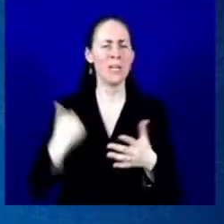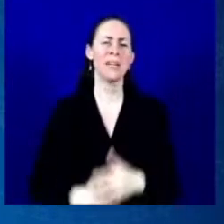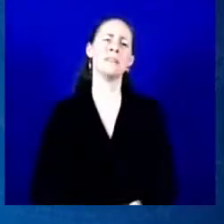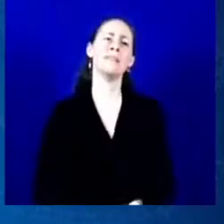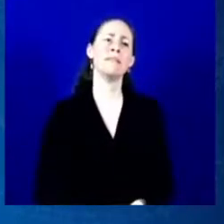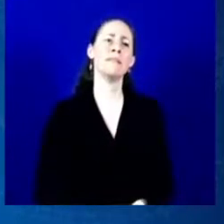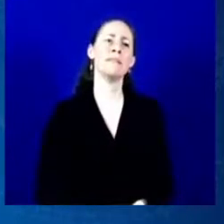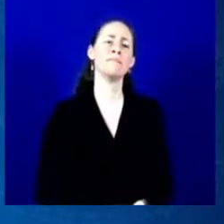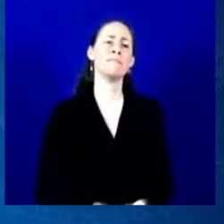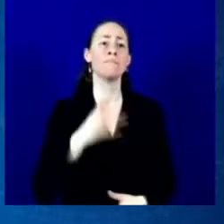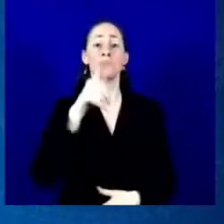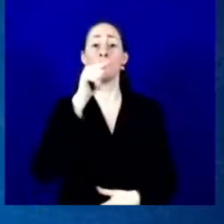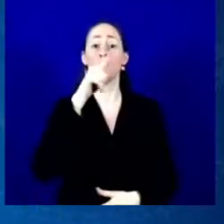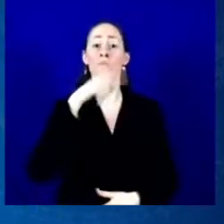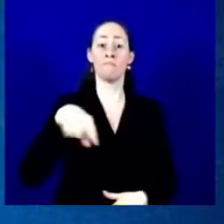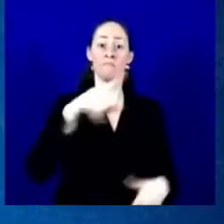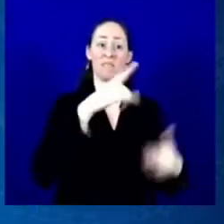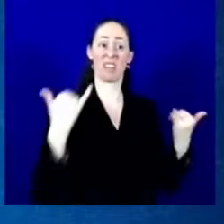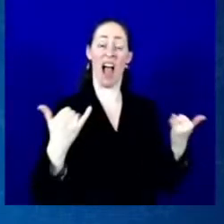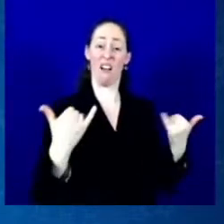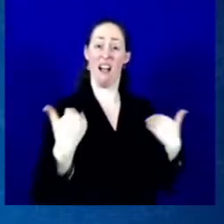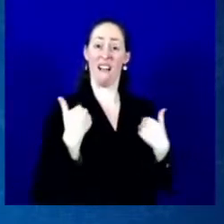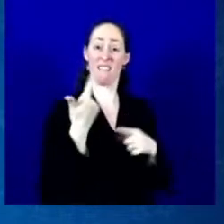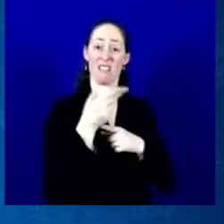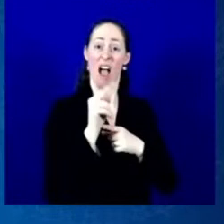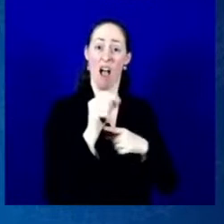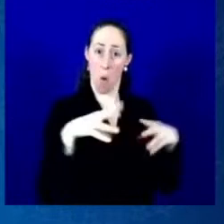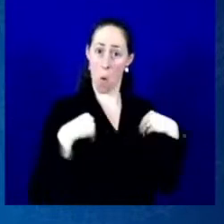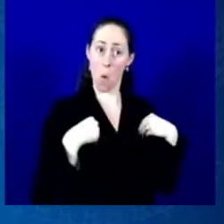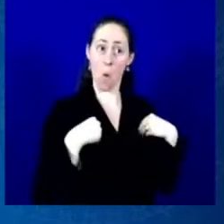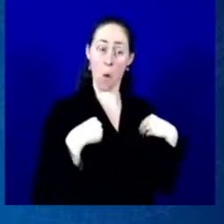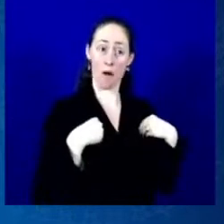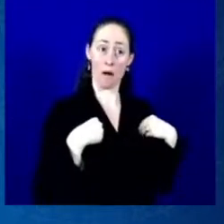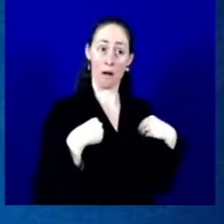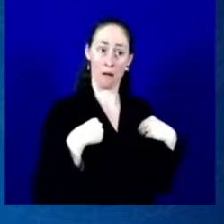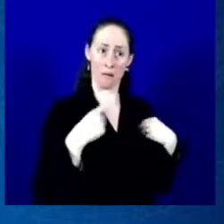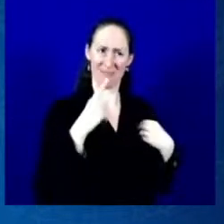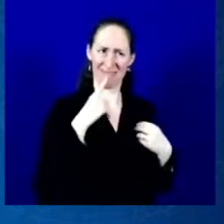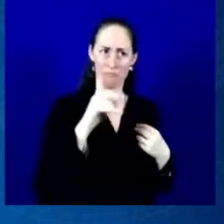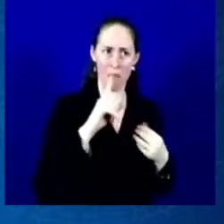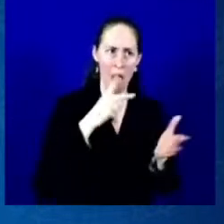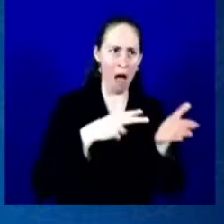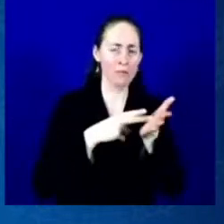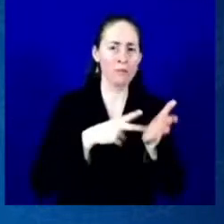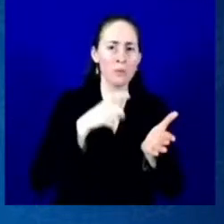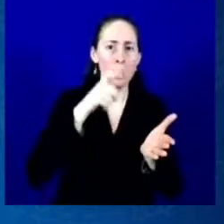tell you there's no possible justification for having 100 rounds in a weapon.